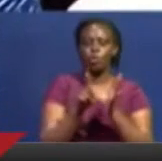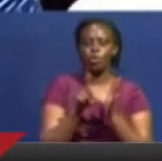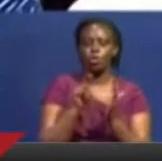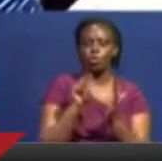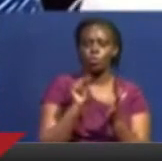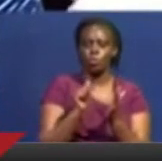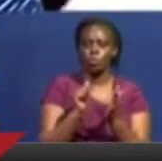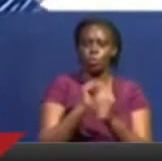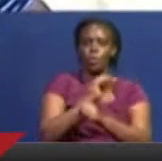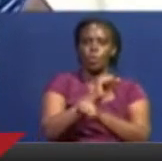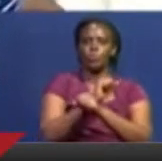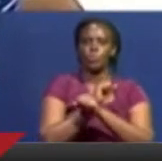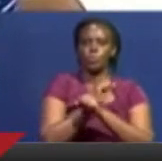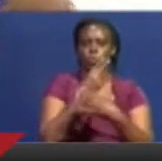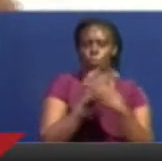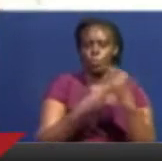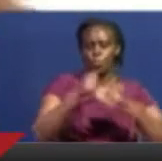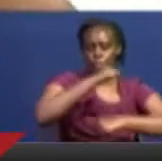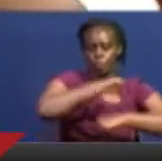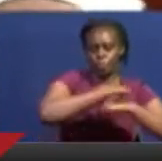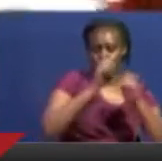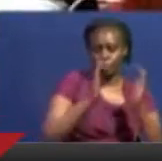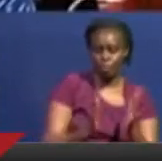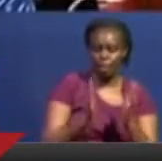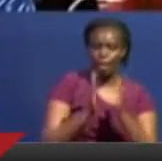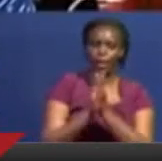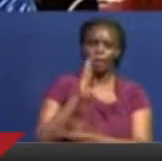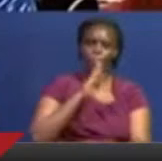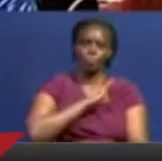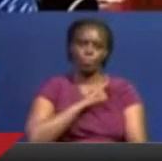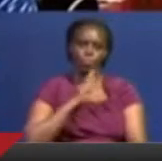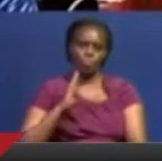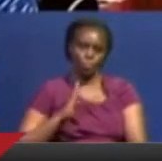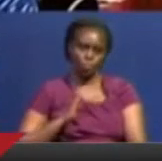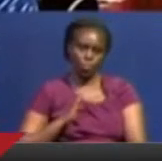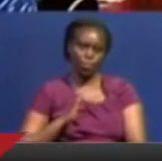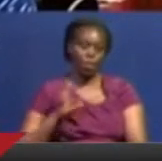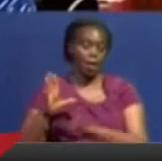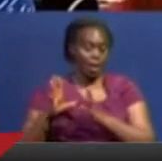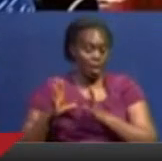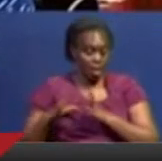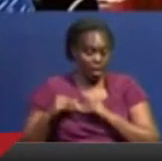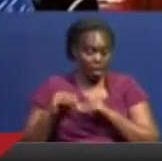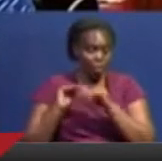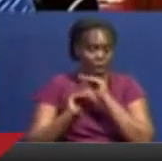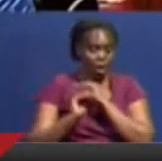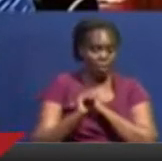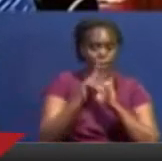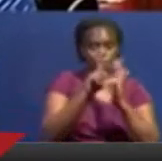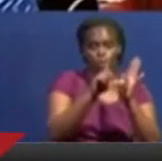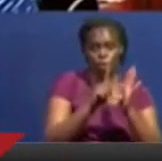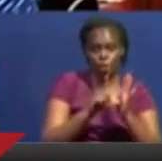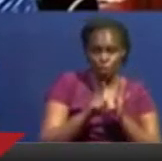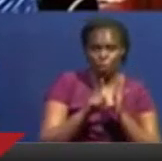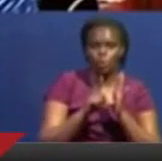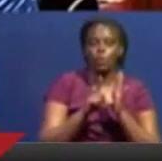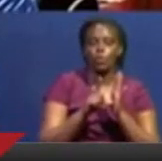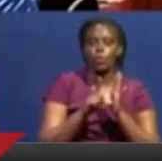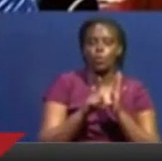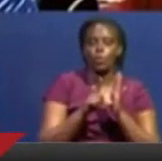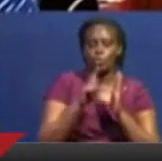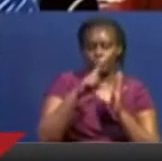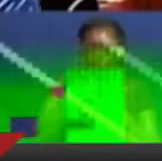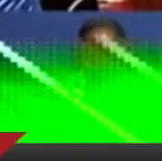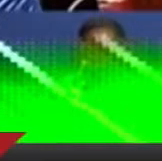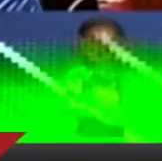loan, protecting both the student and the board, while allowing access to loan for